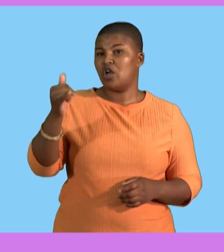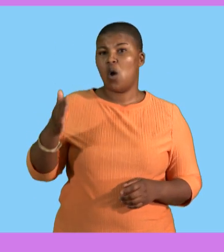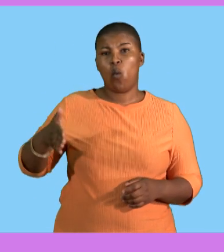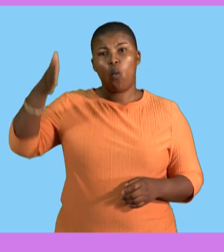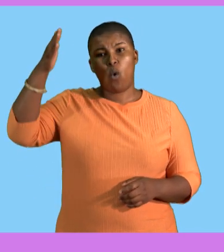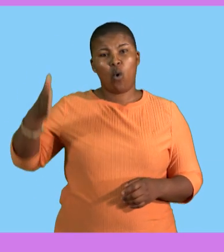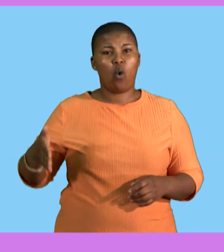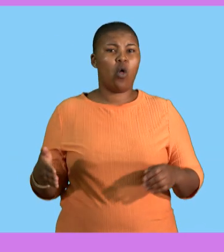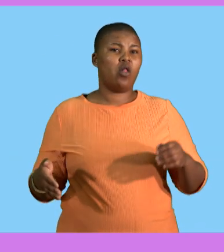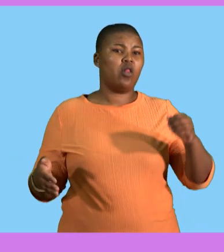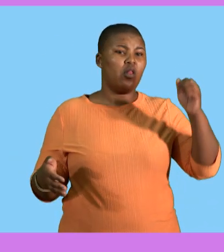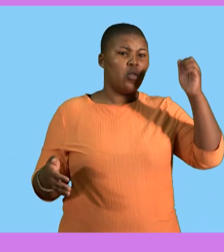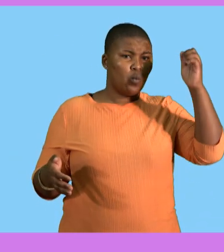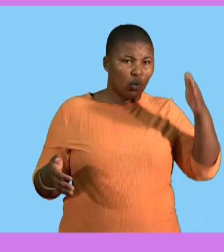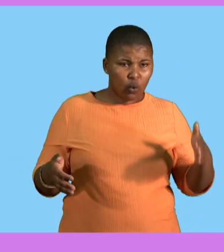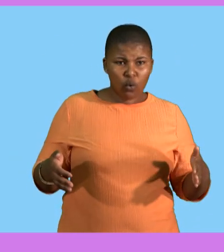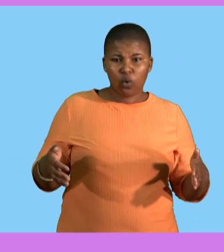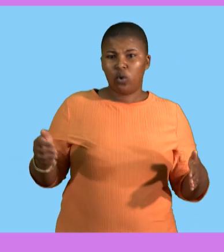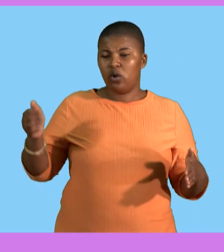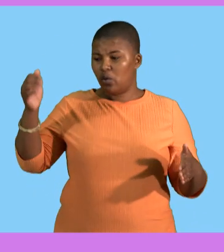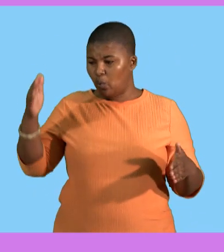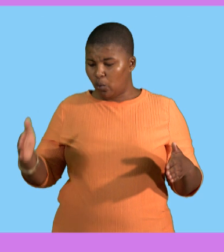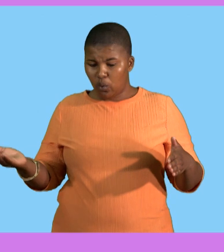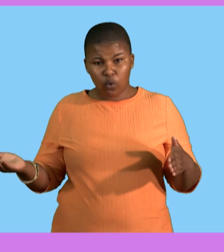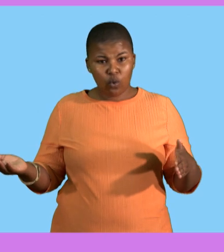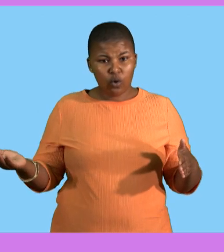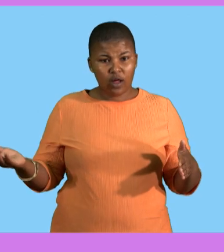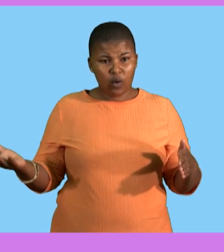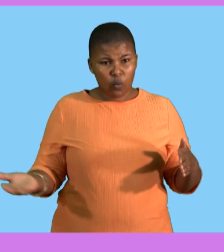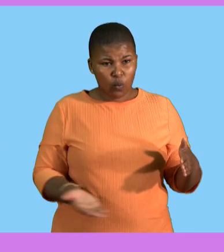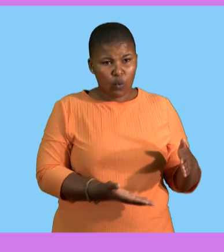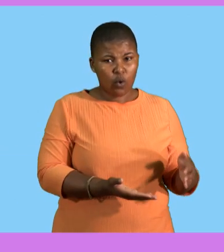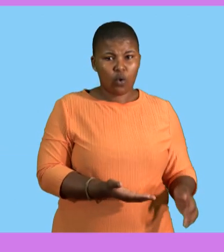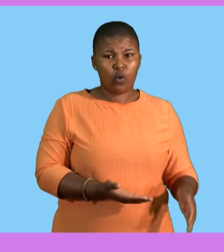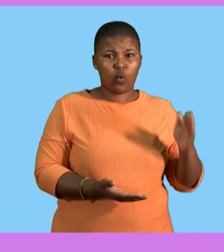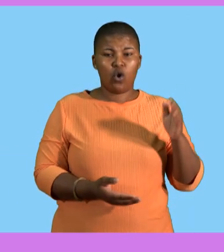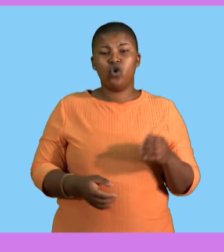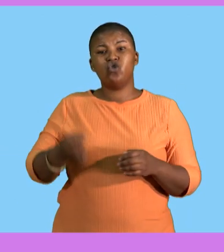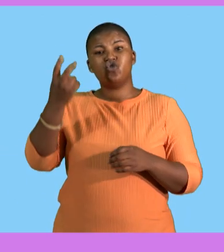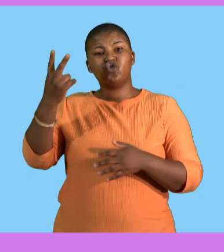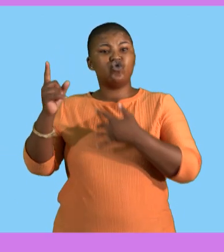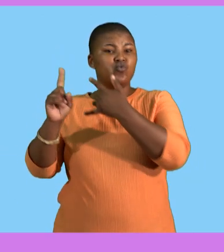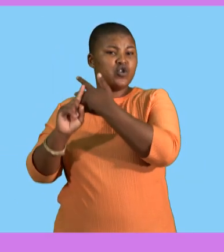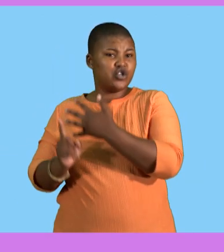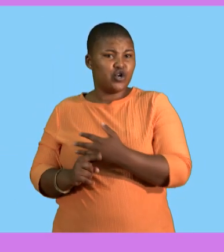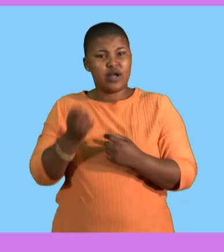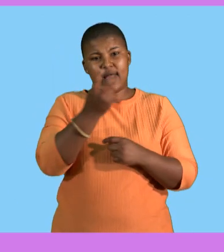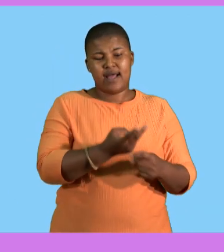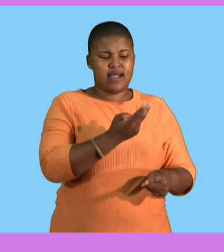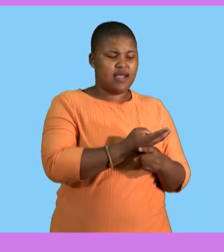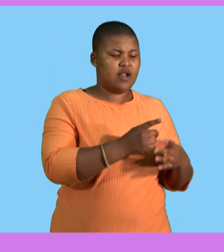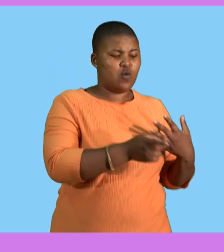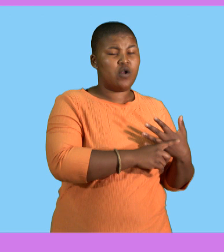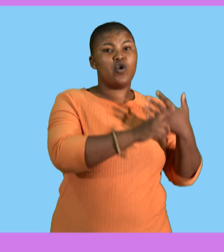is a wall and a wall and a wall. There's 2 windows, and there's a window and there's a